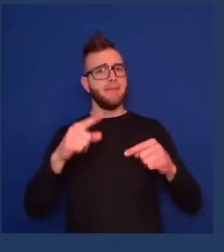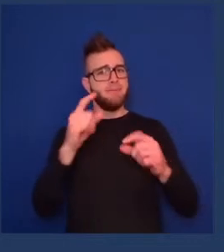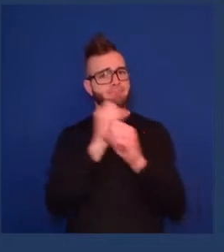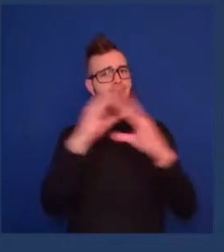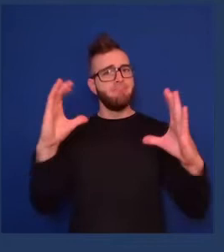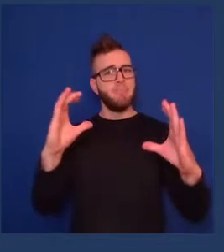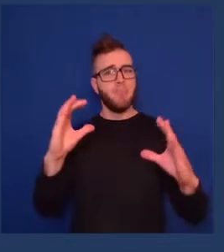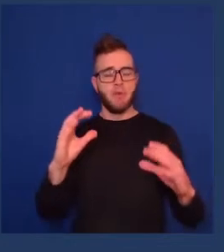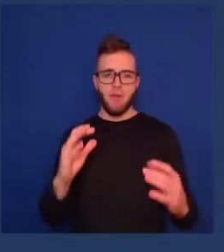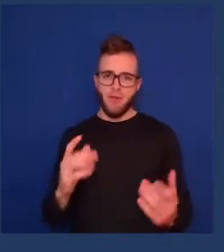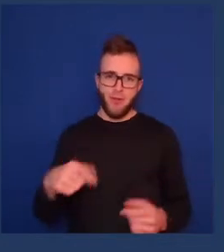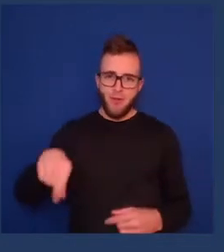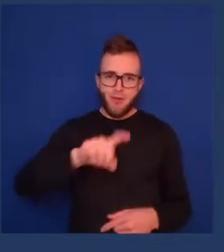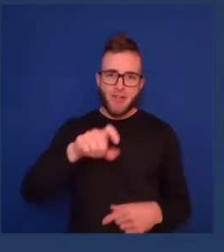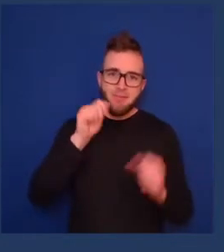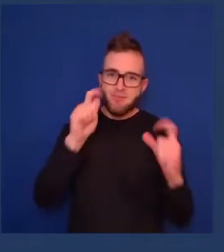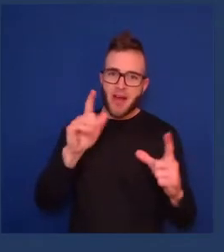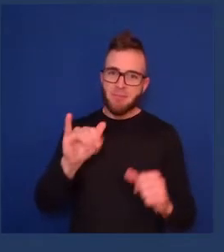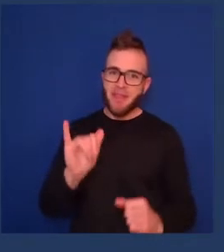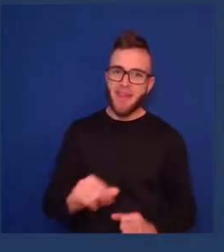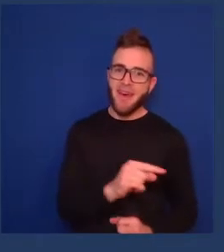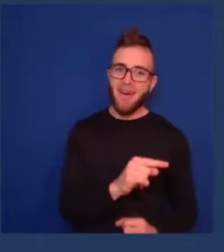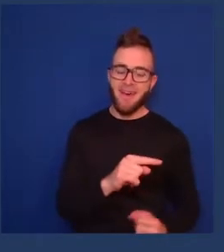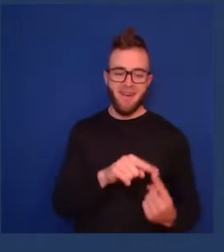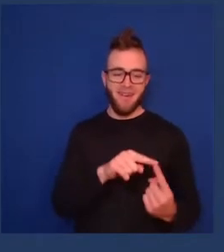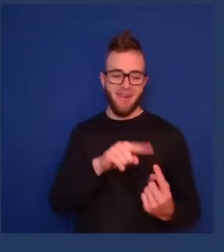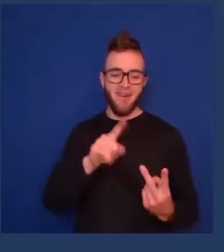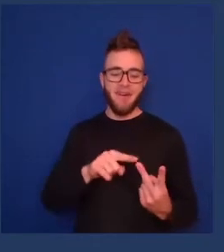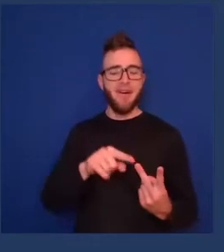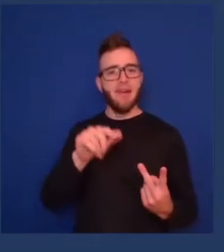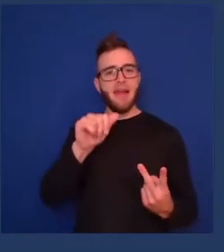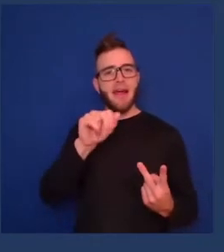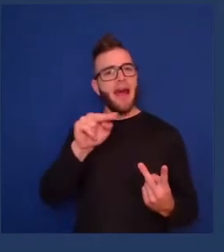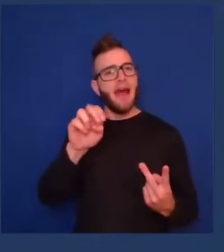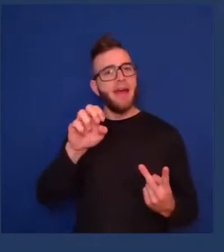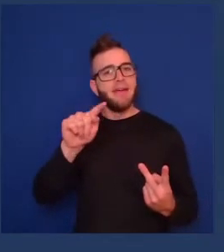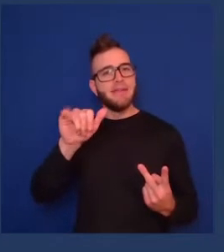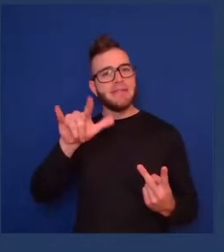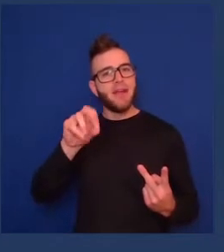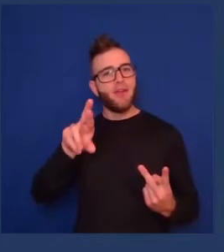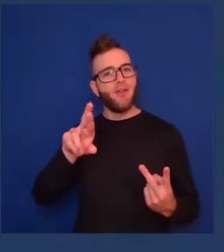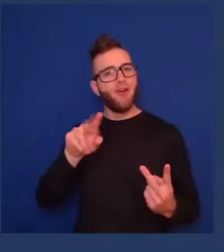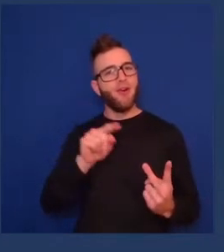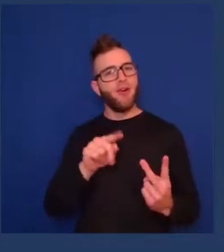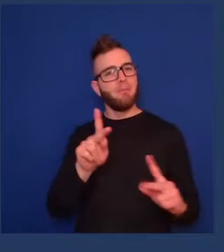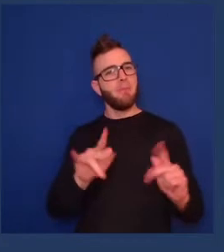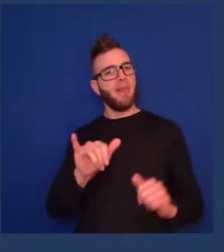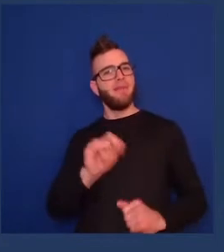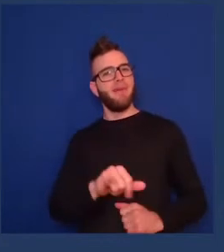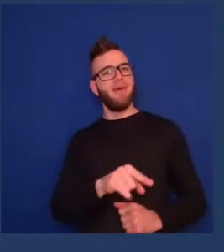that's people like Jenny, who has been spearheading this idea, nobody should be surprised by that.